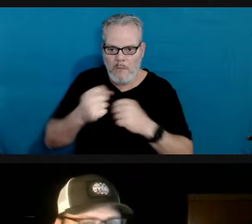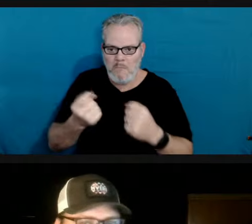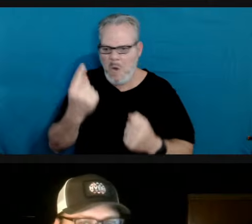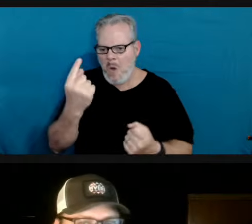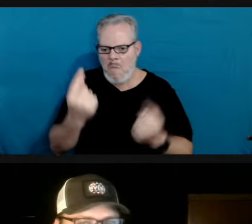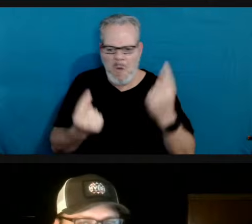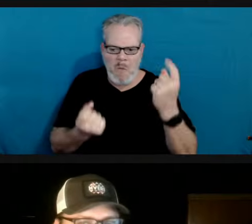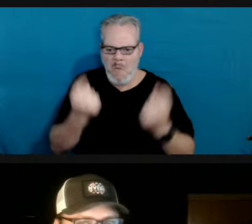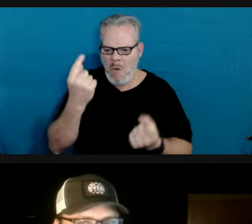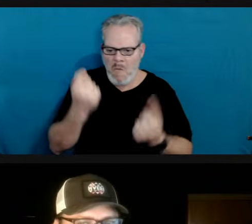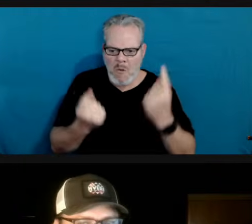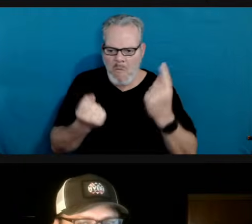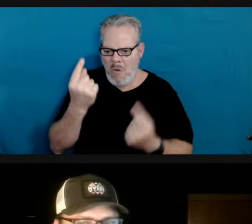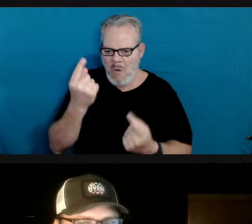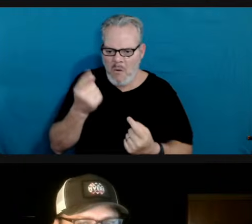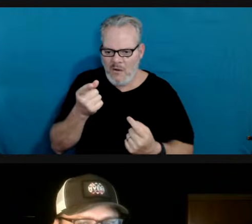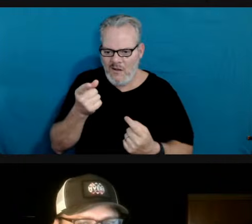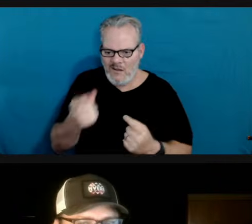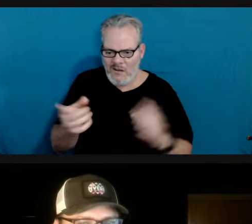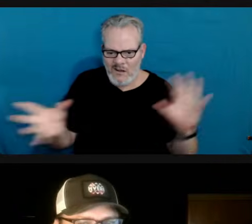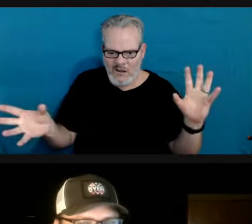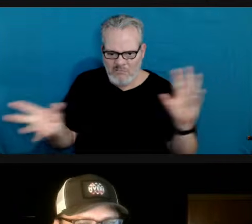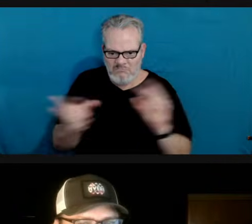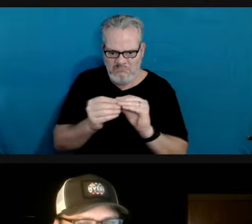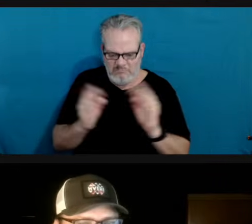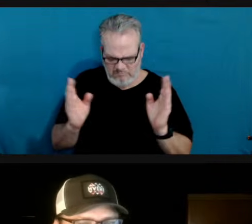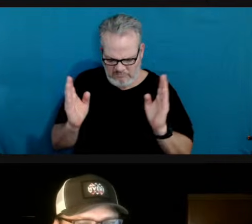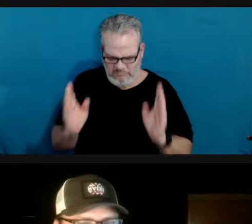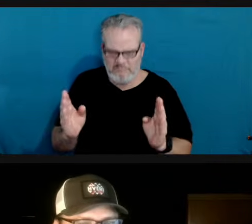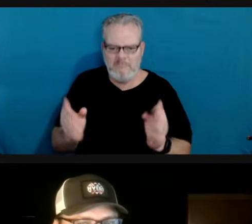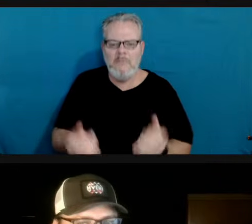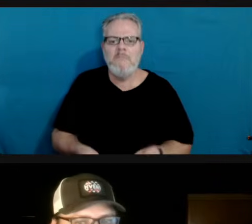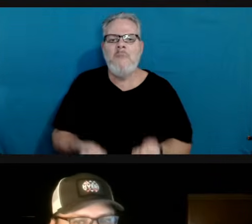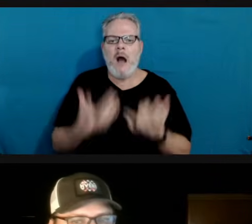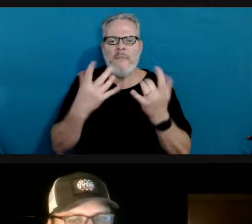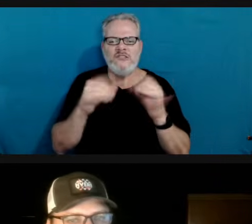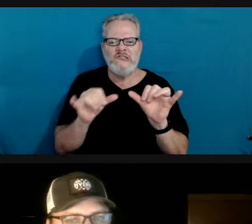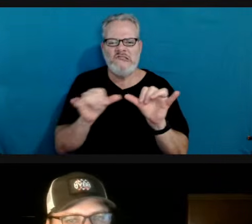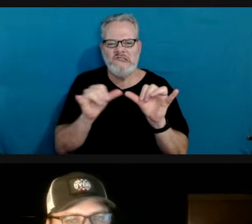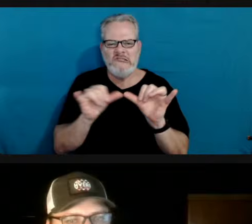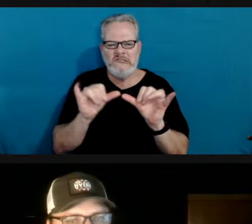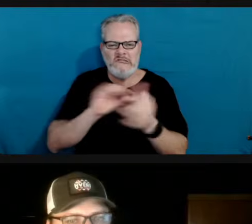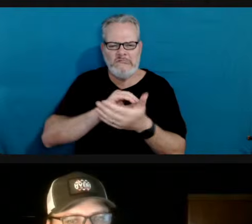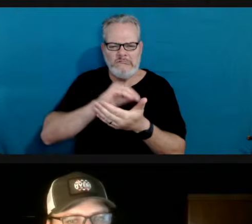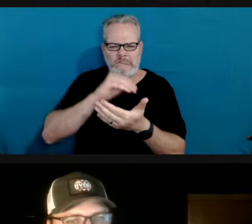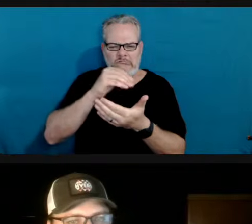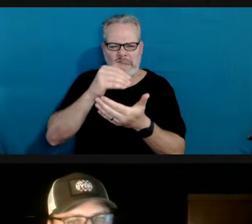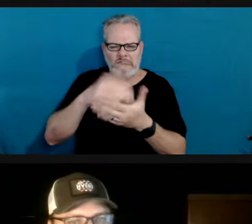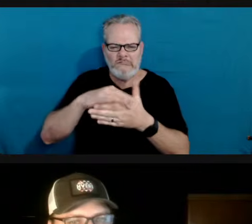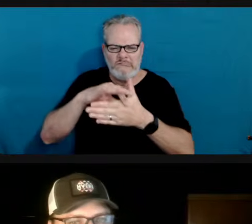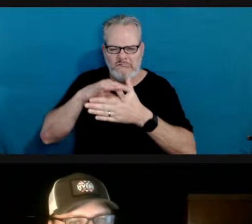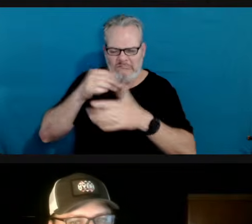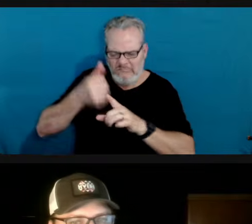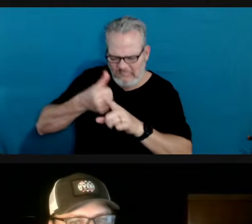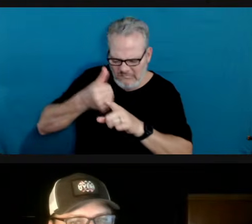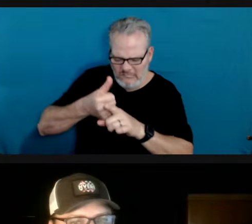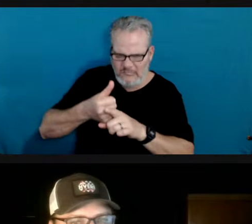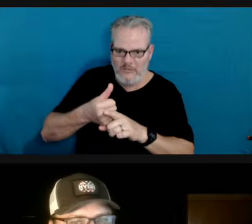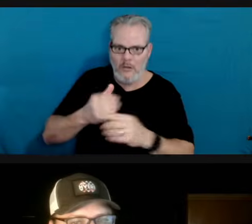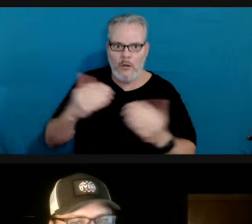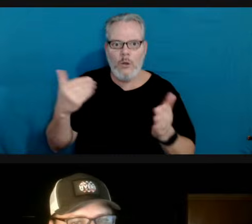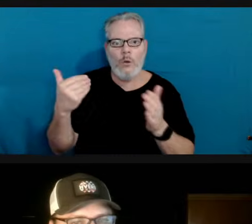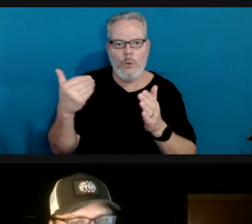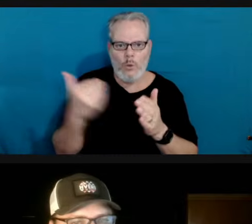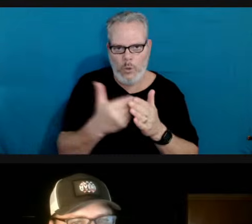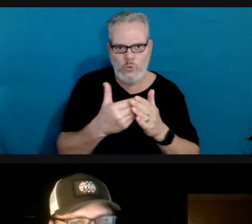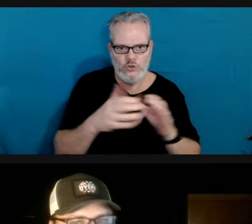highest density and size fallout much closer to the caldera. This is in comparison to the map